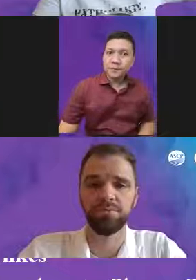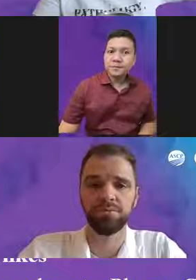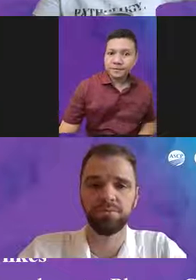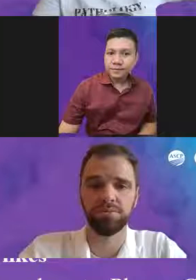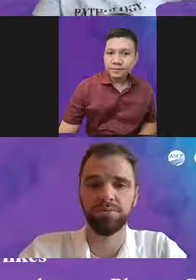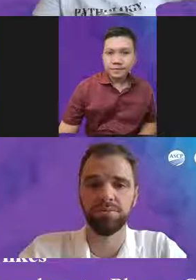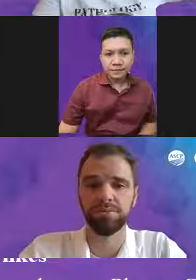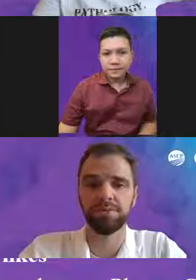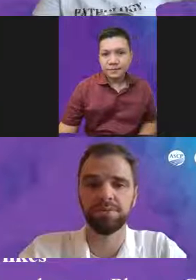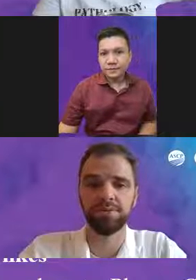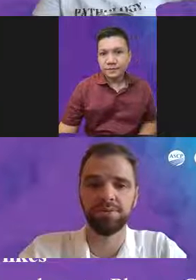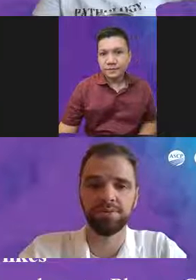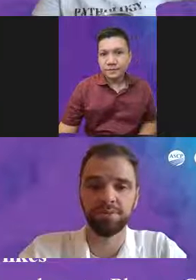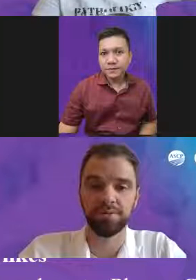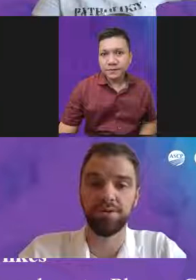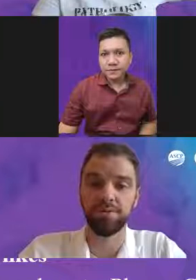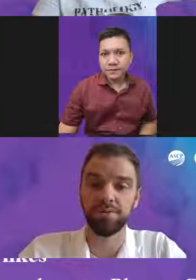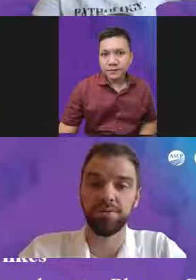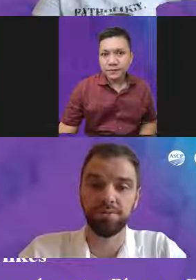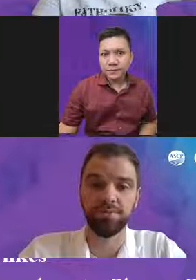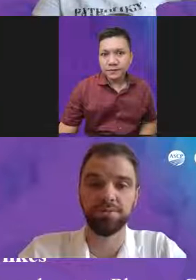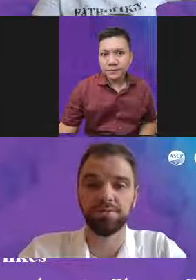So, absolutely.